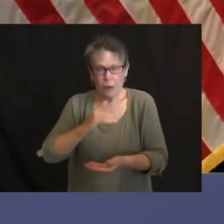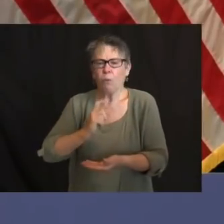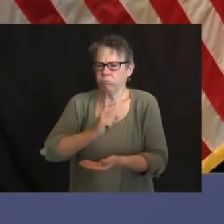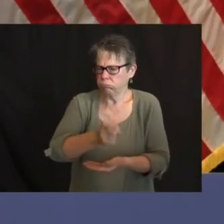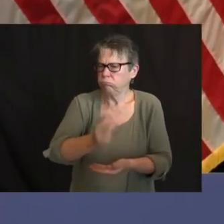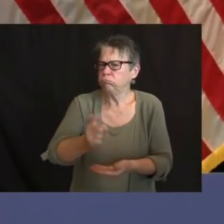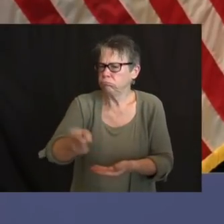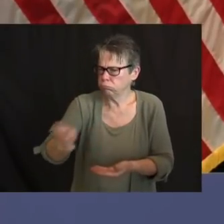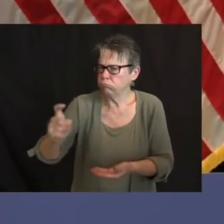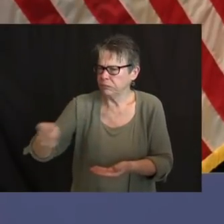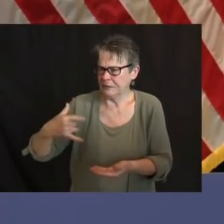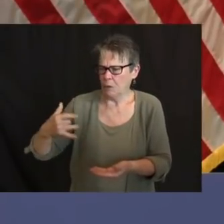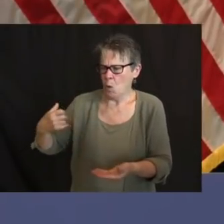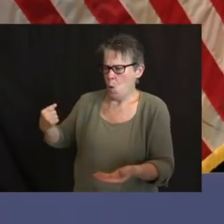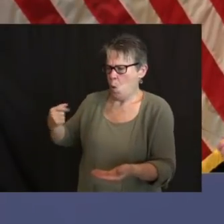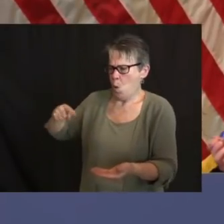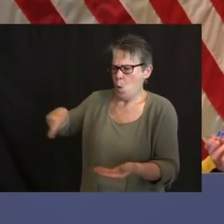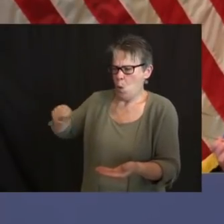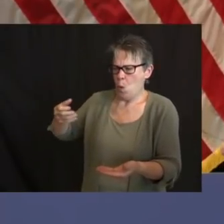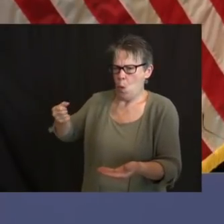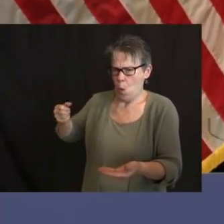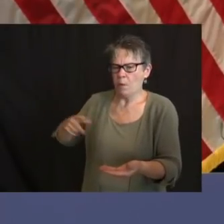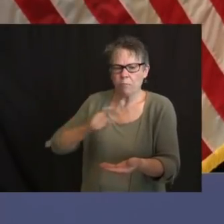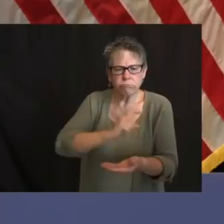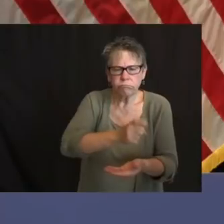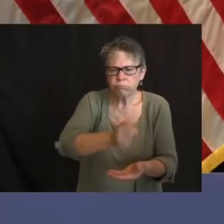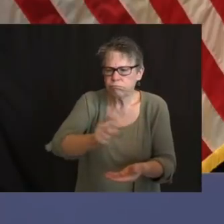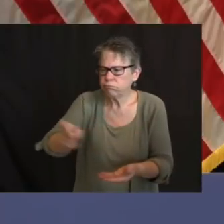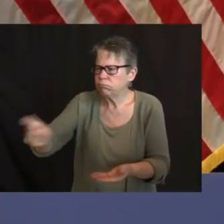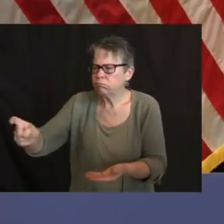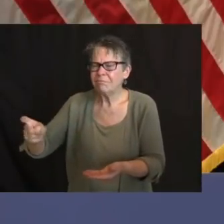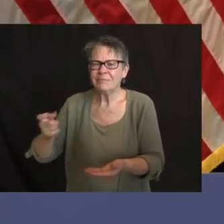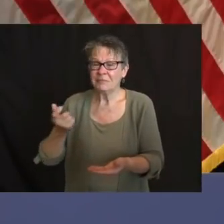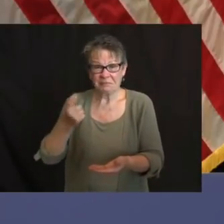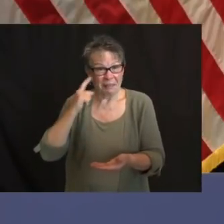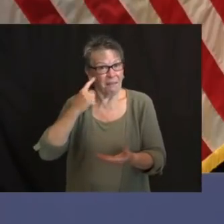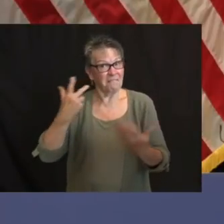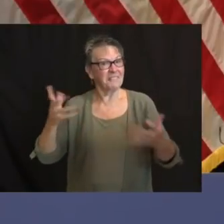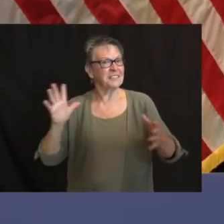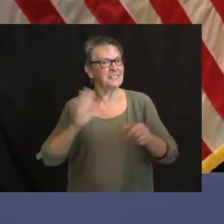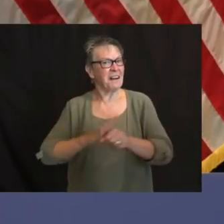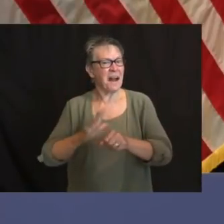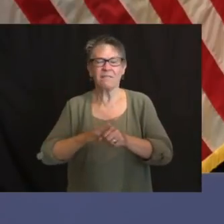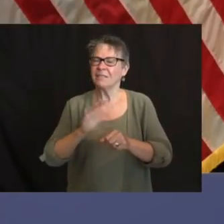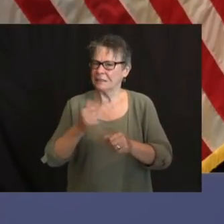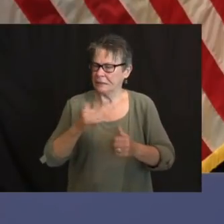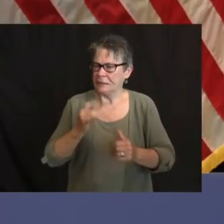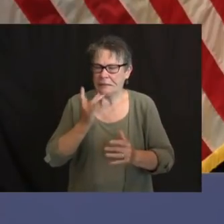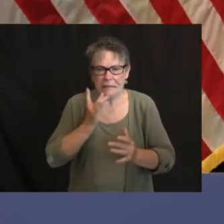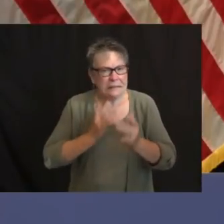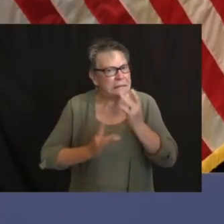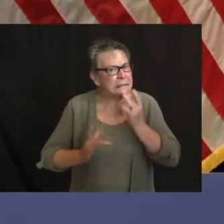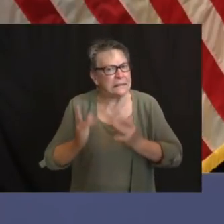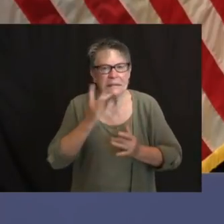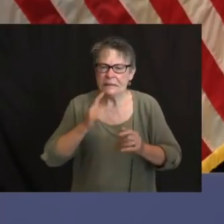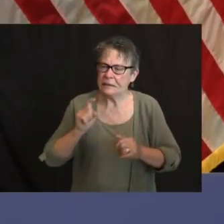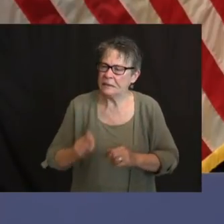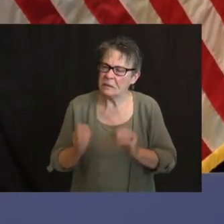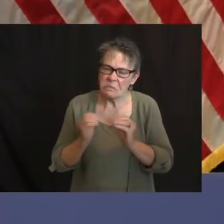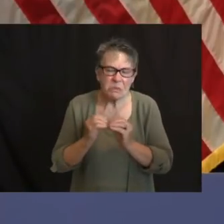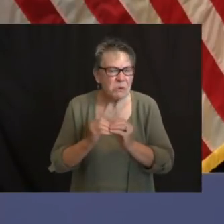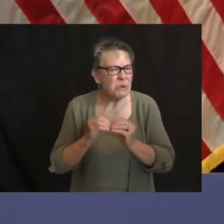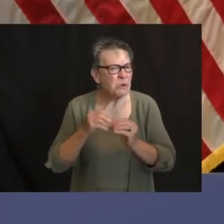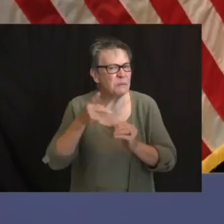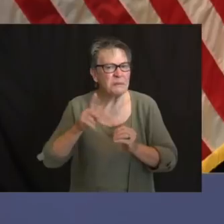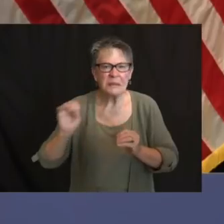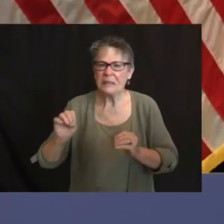Judy and Pat, I don't want to practice without a license yet again, but sort of the question is on ventilators, bed capacity,